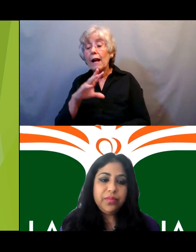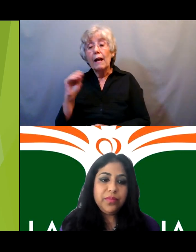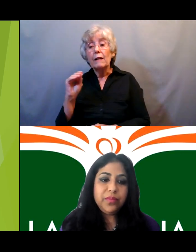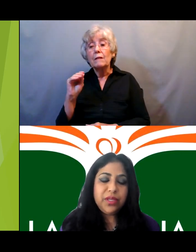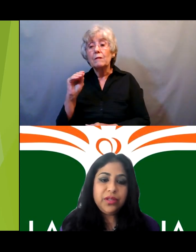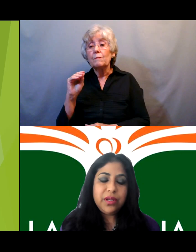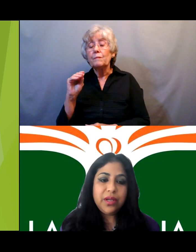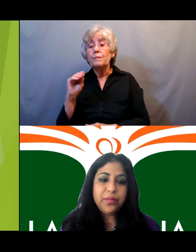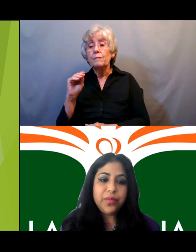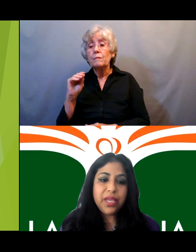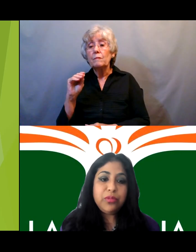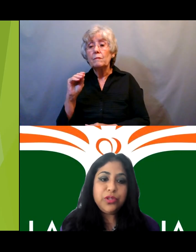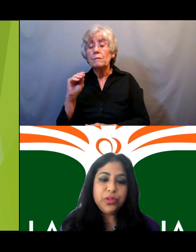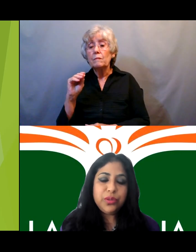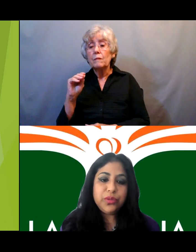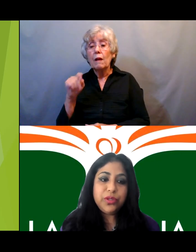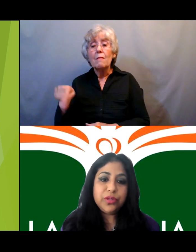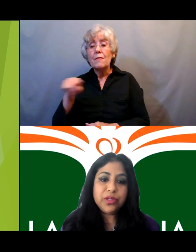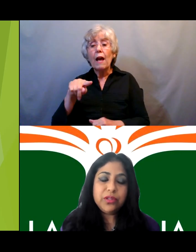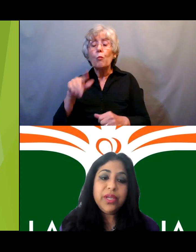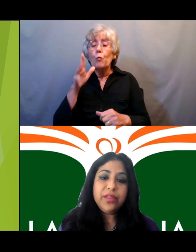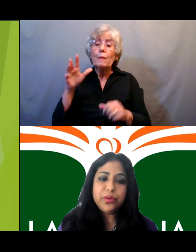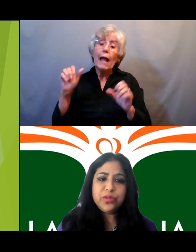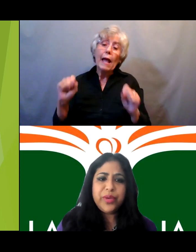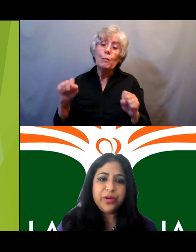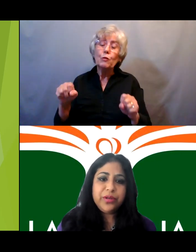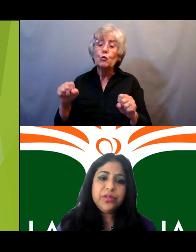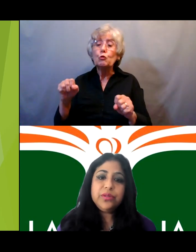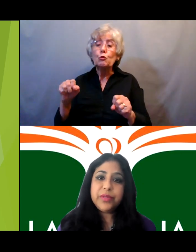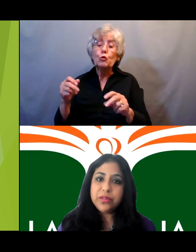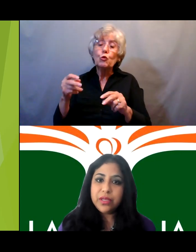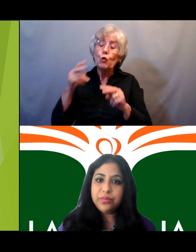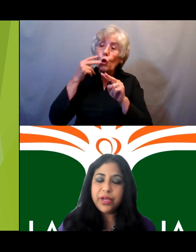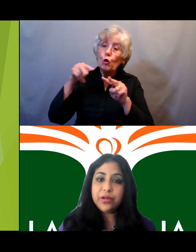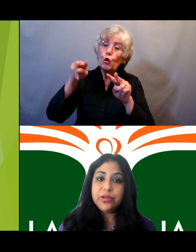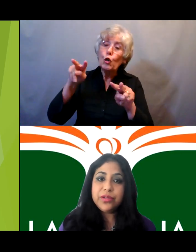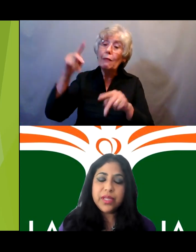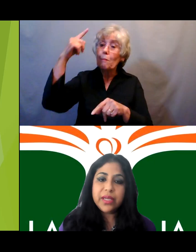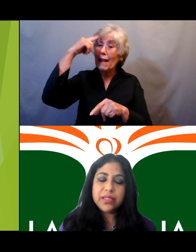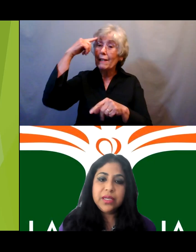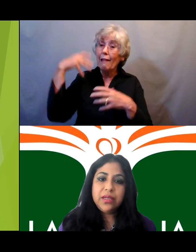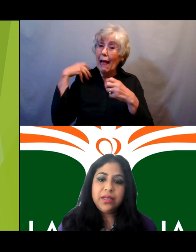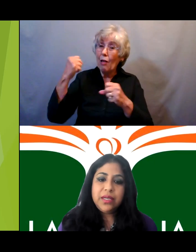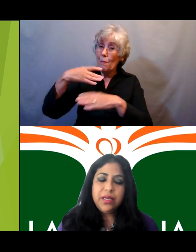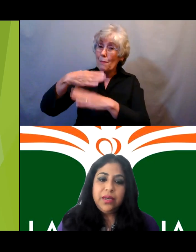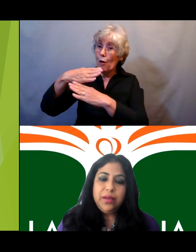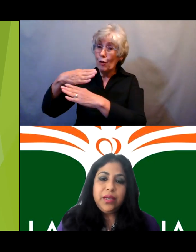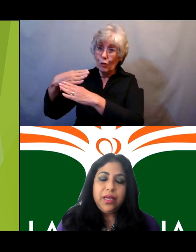be able to, look at those barriers, those mental health barriers that